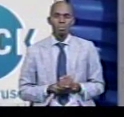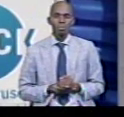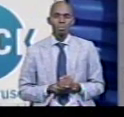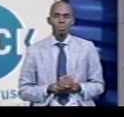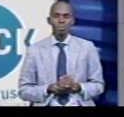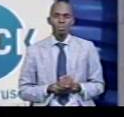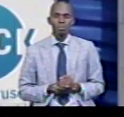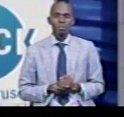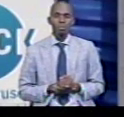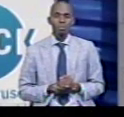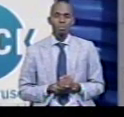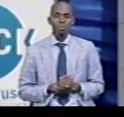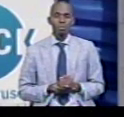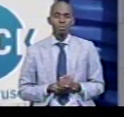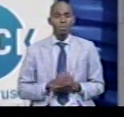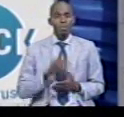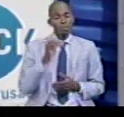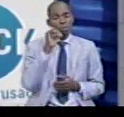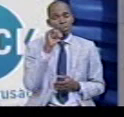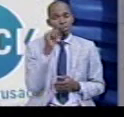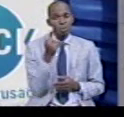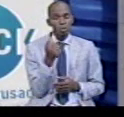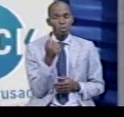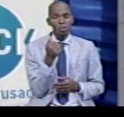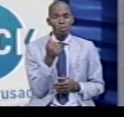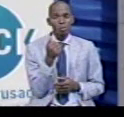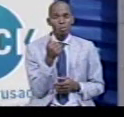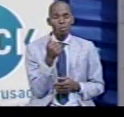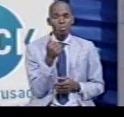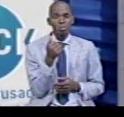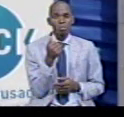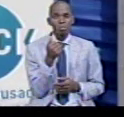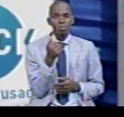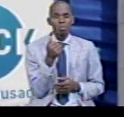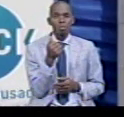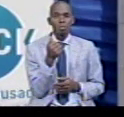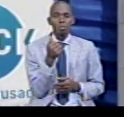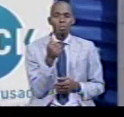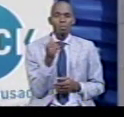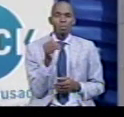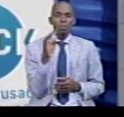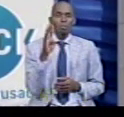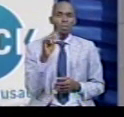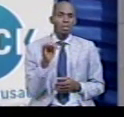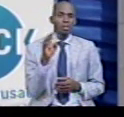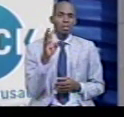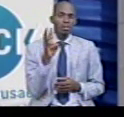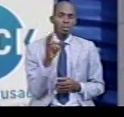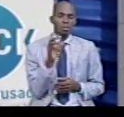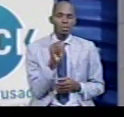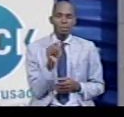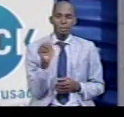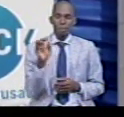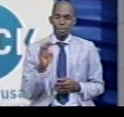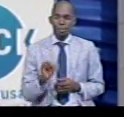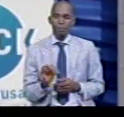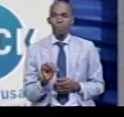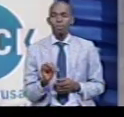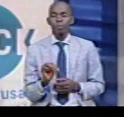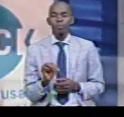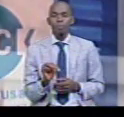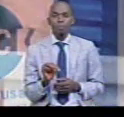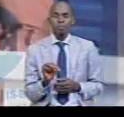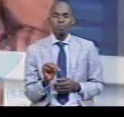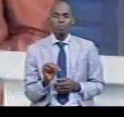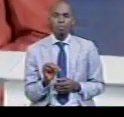Tomorrow morning, by the grace of God, 6 a.m. at Royal House Chapel at Kaneshi, there's going